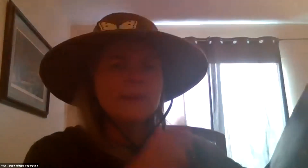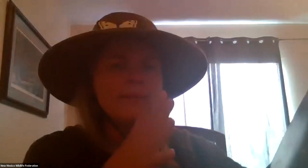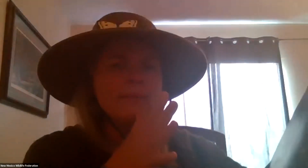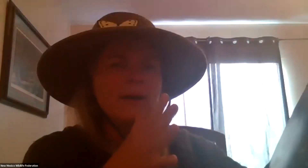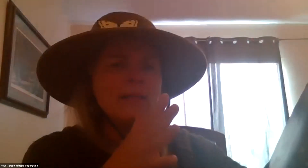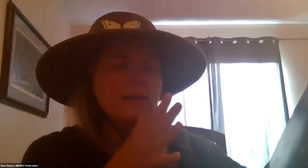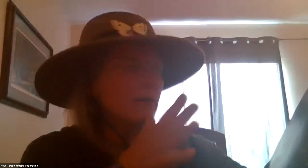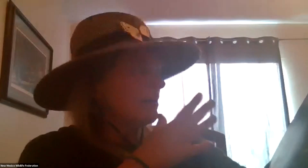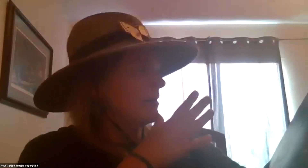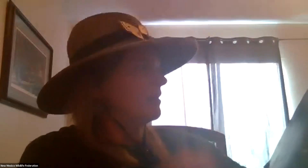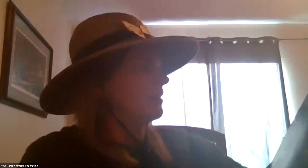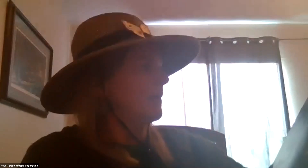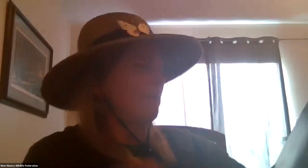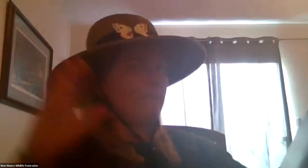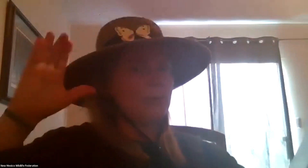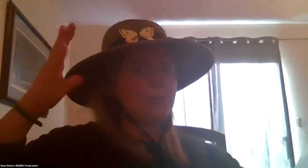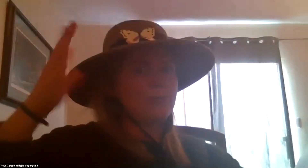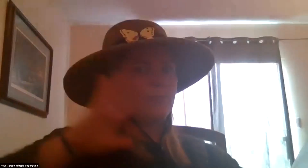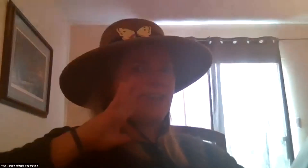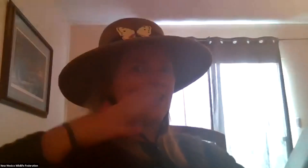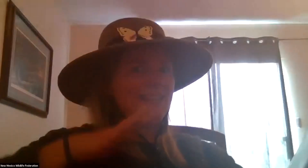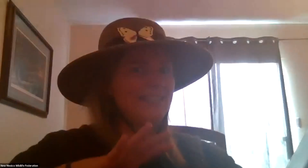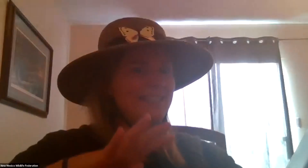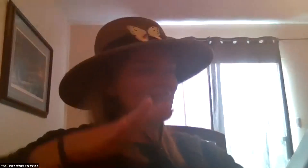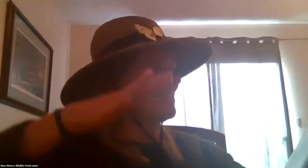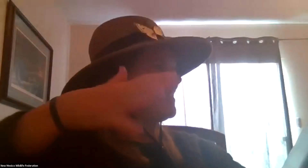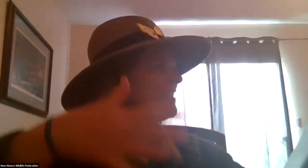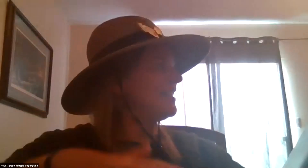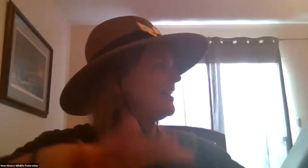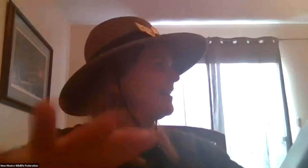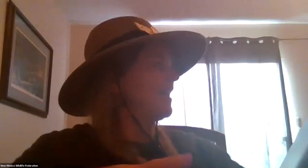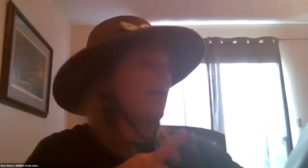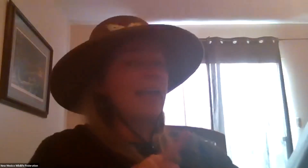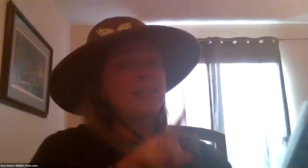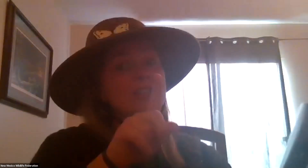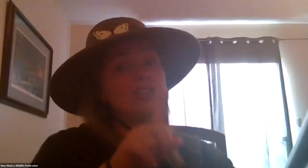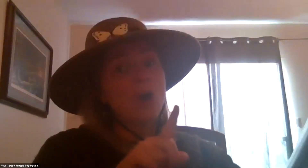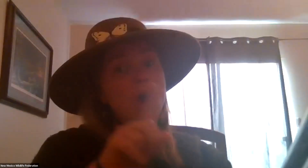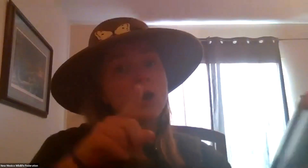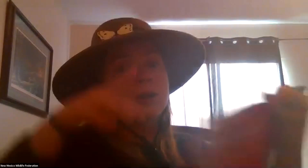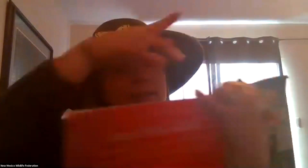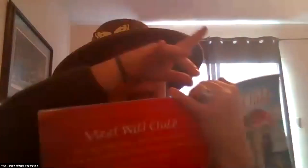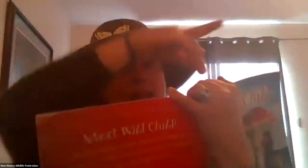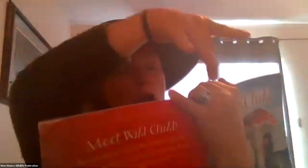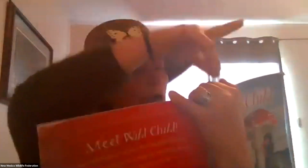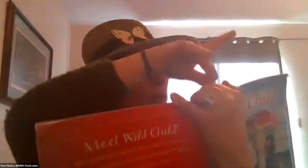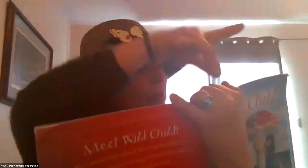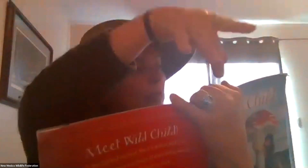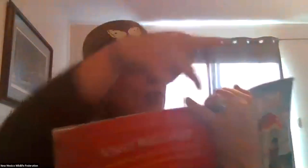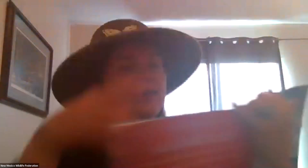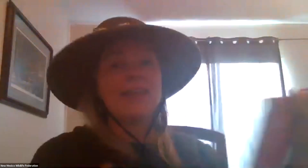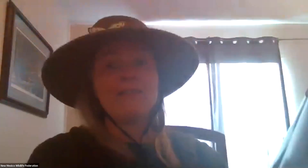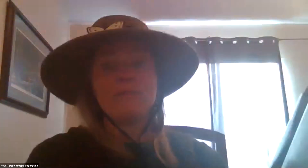Who is my mother? Moon and sea and stars and